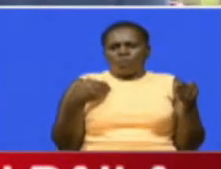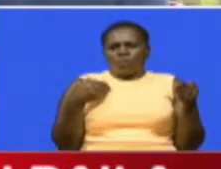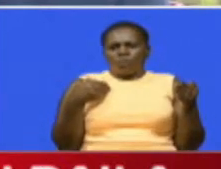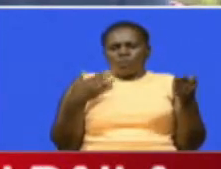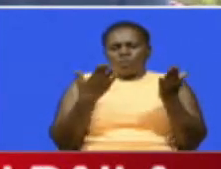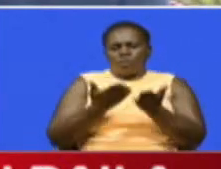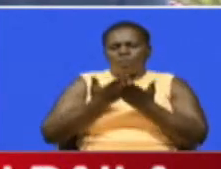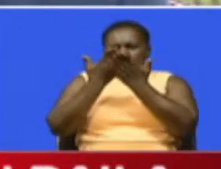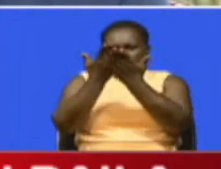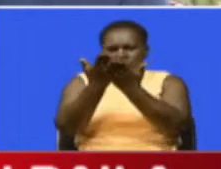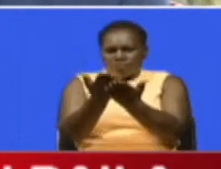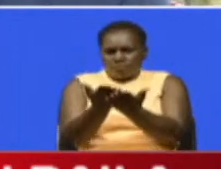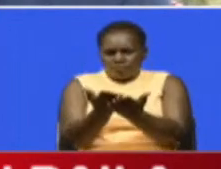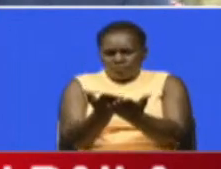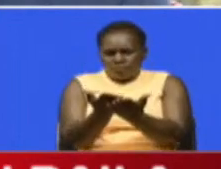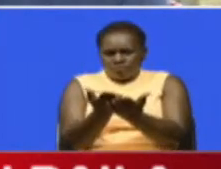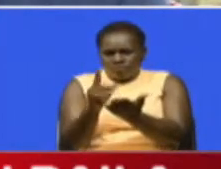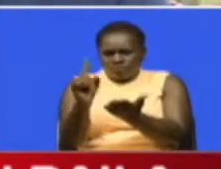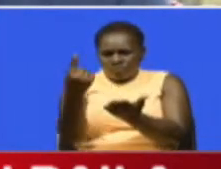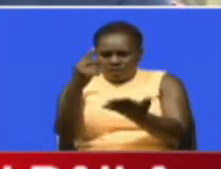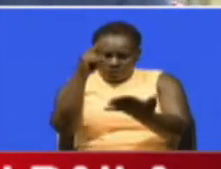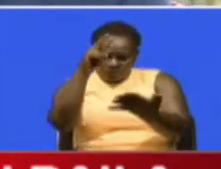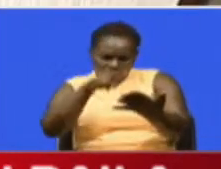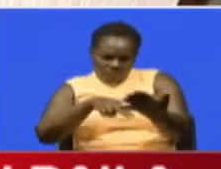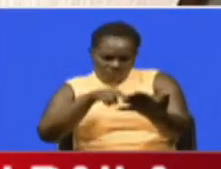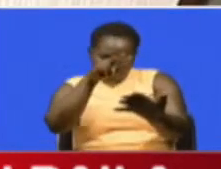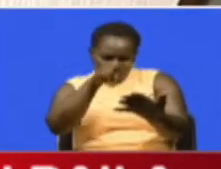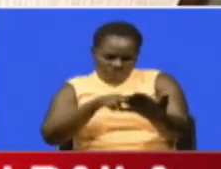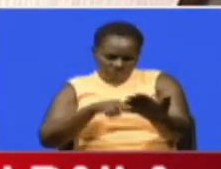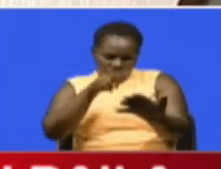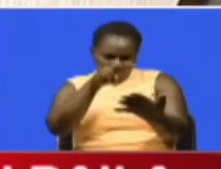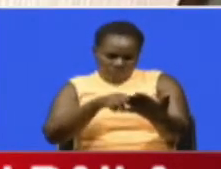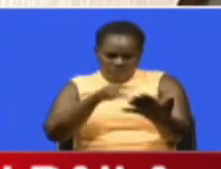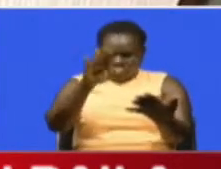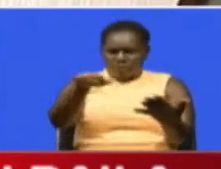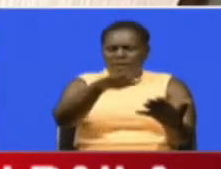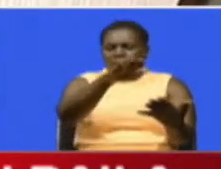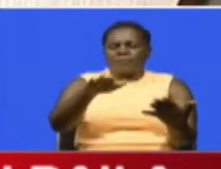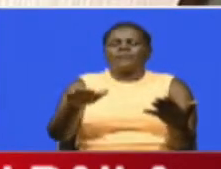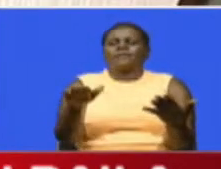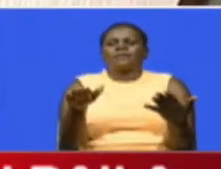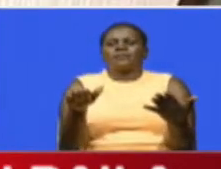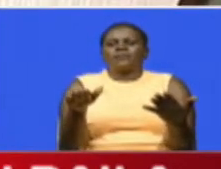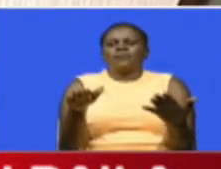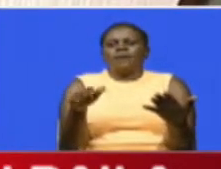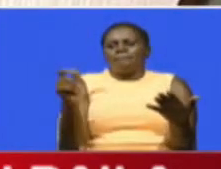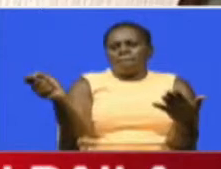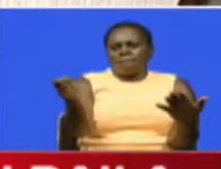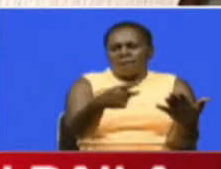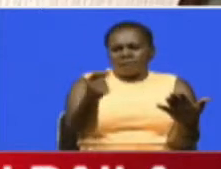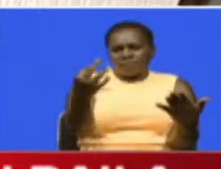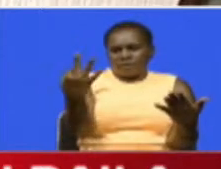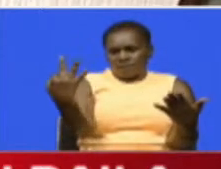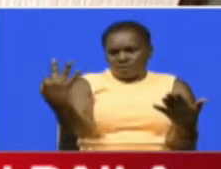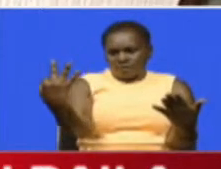taken for first reading in parliament. So that is 3 months